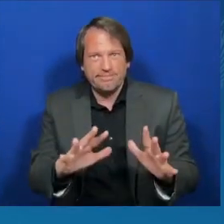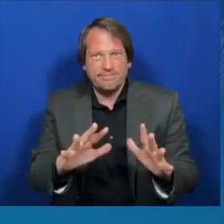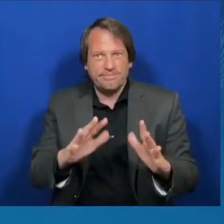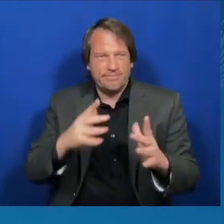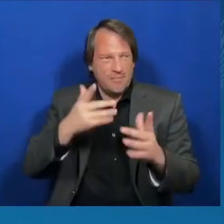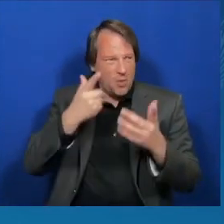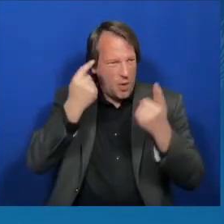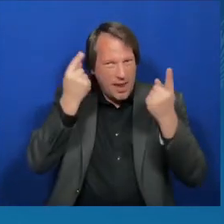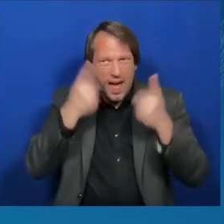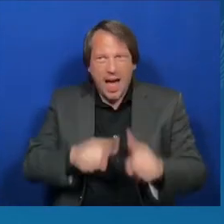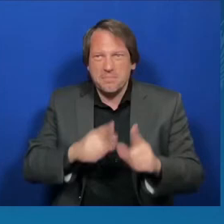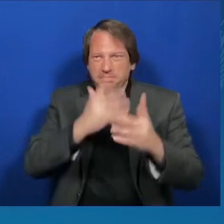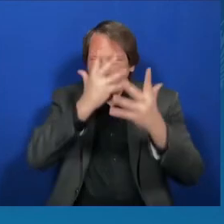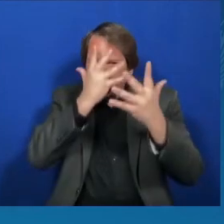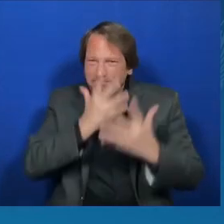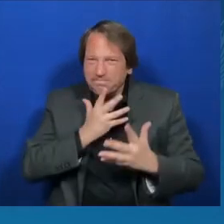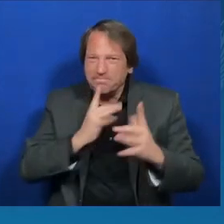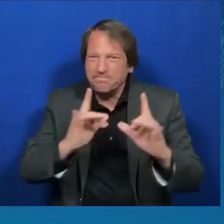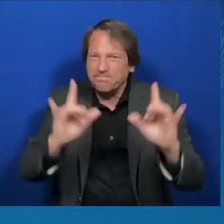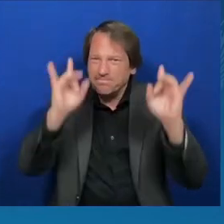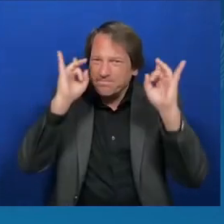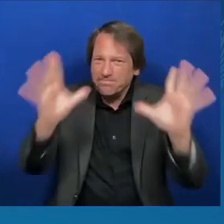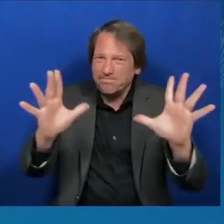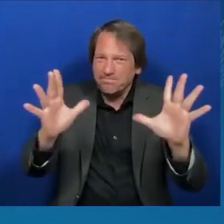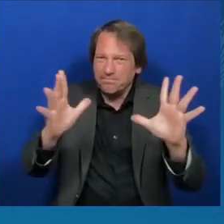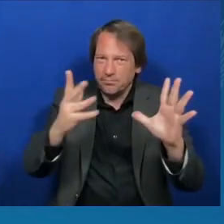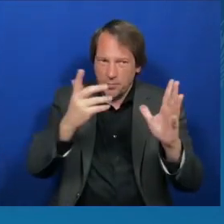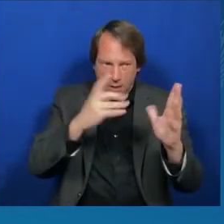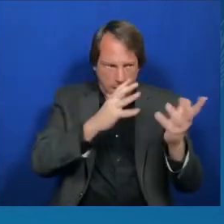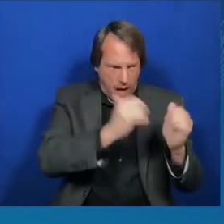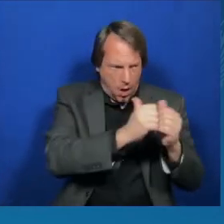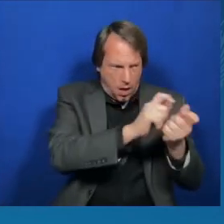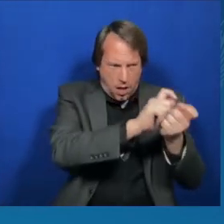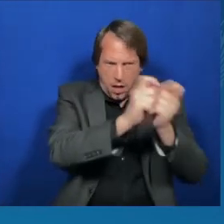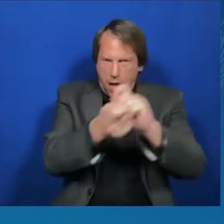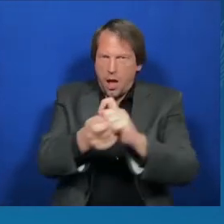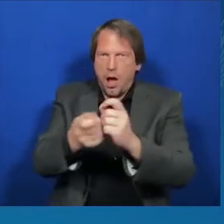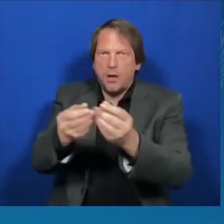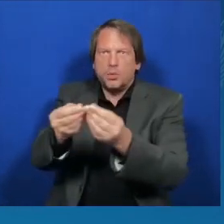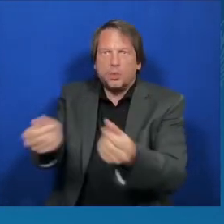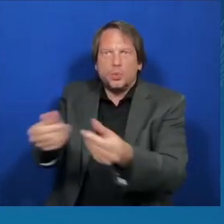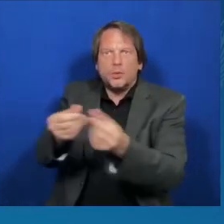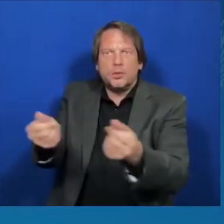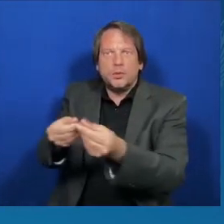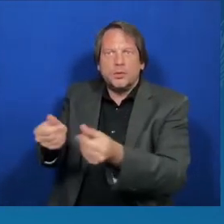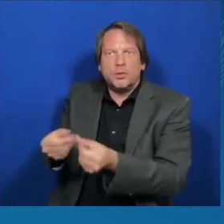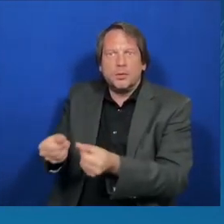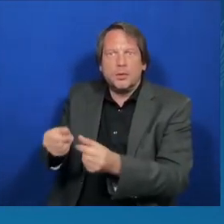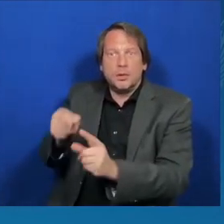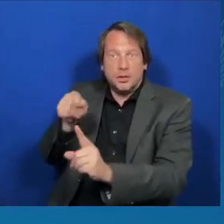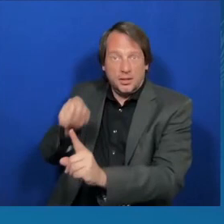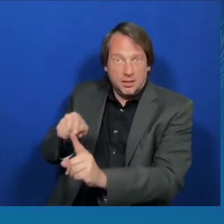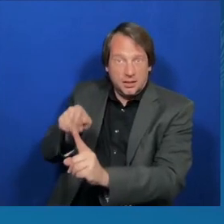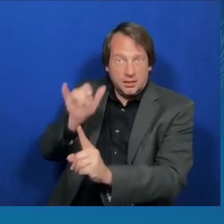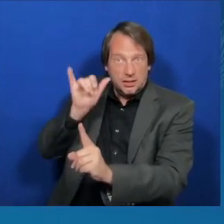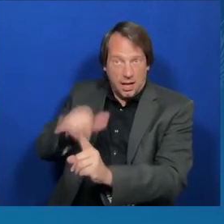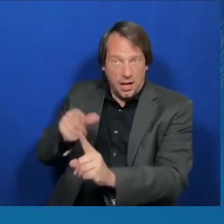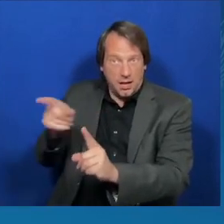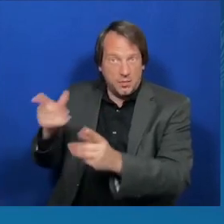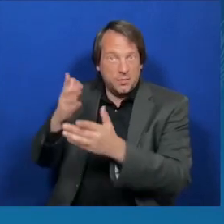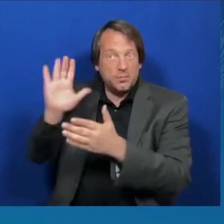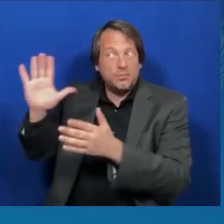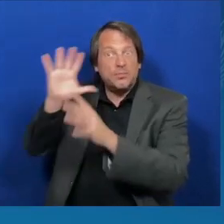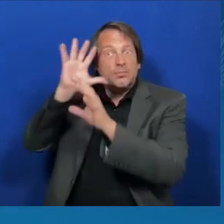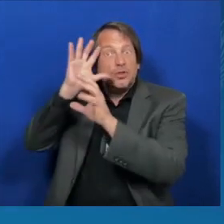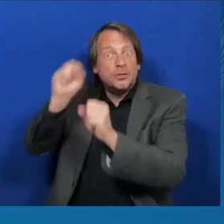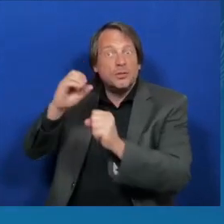invest about $1 billion into, as of now, about 14,000 new mental health professionals